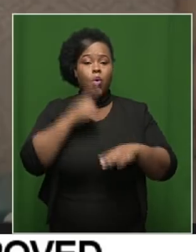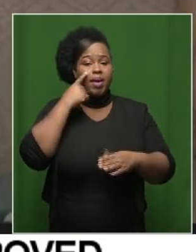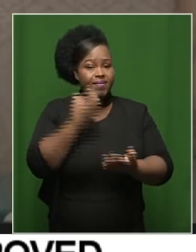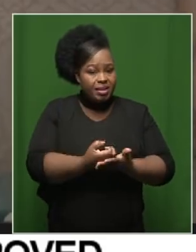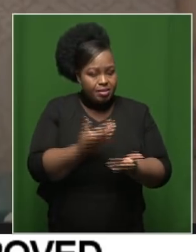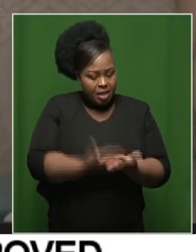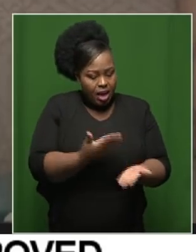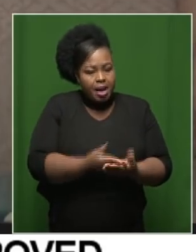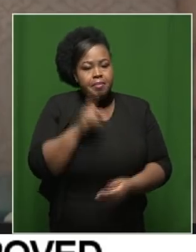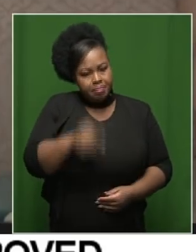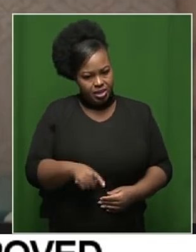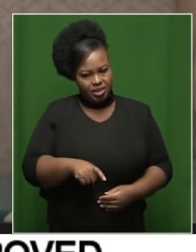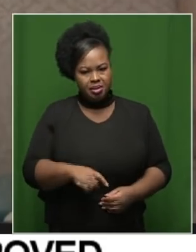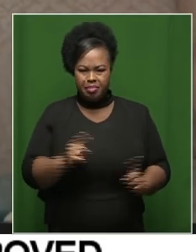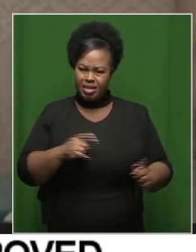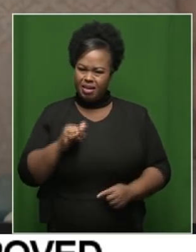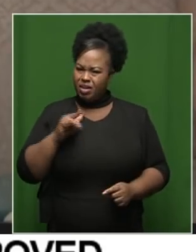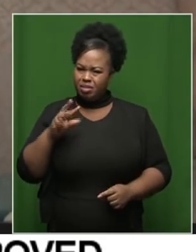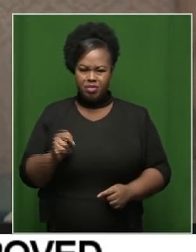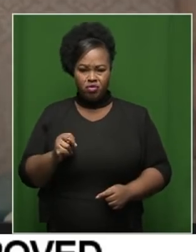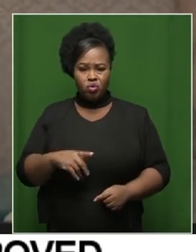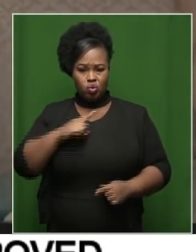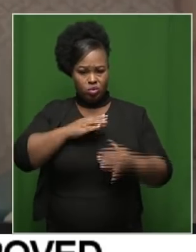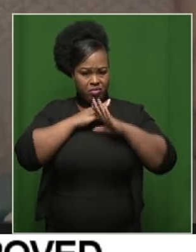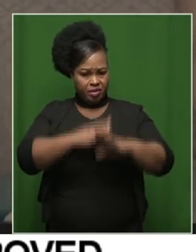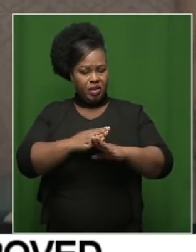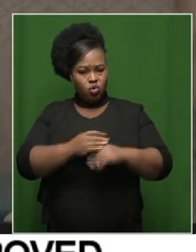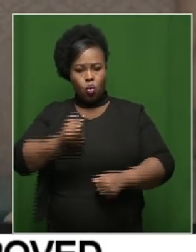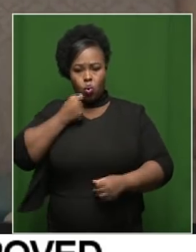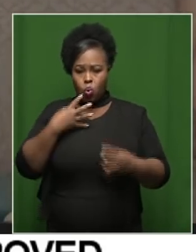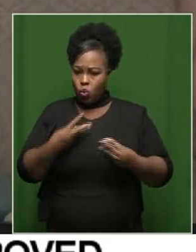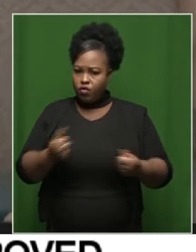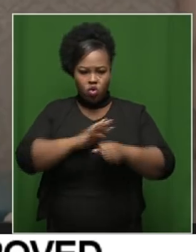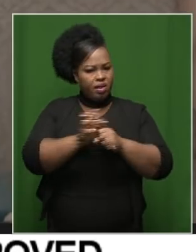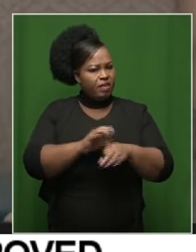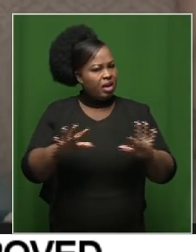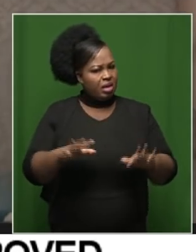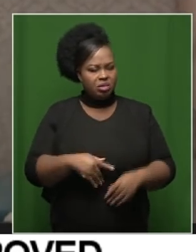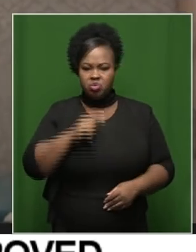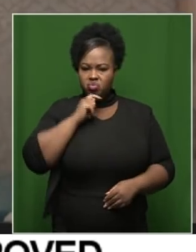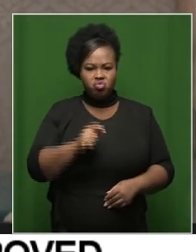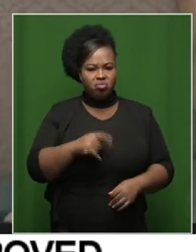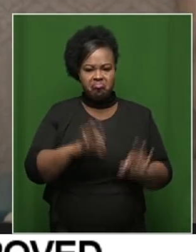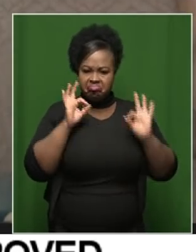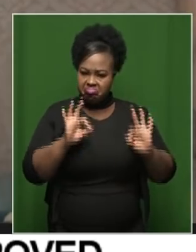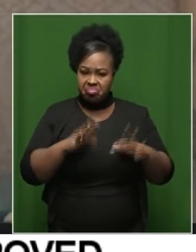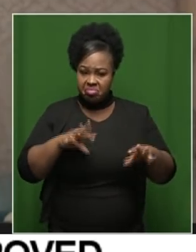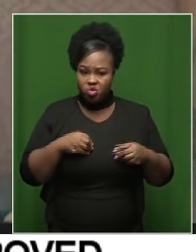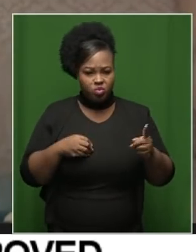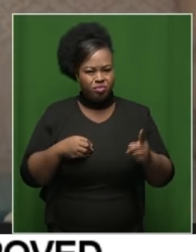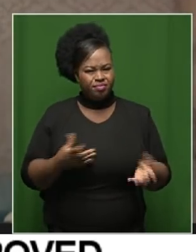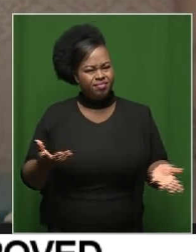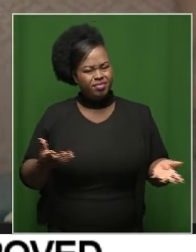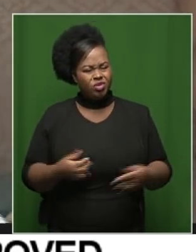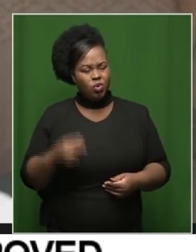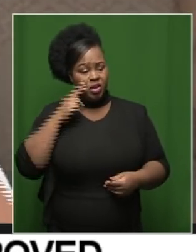has been made available, the routine use of ivermectin for the prevention or treatment of COVID-19 is not justified.